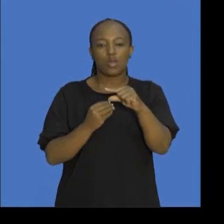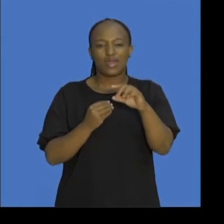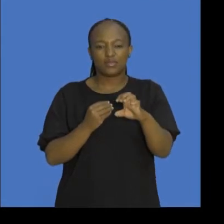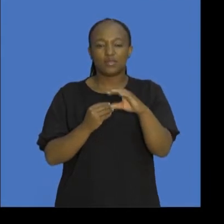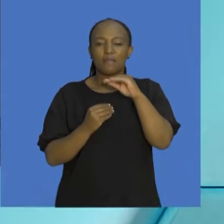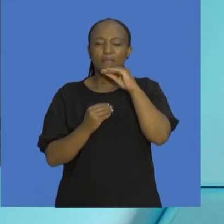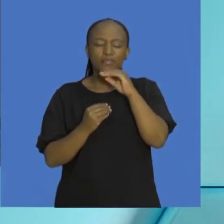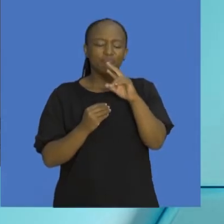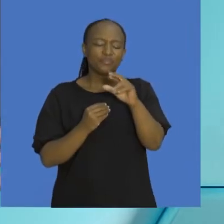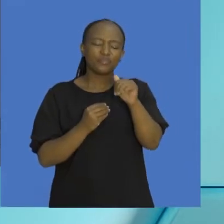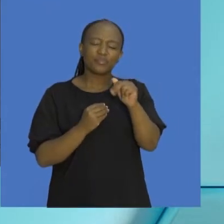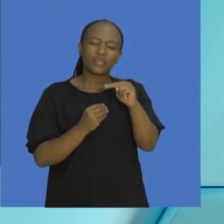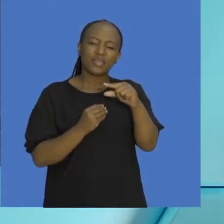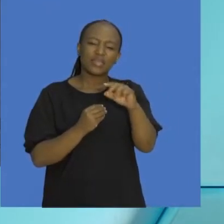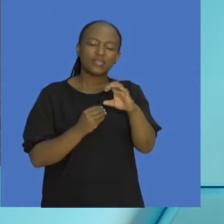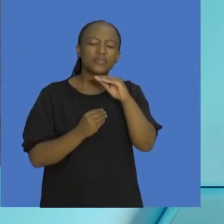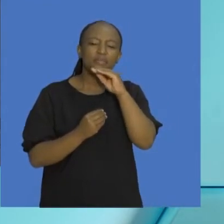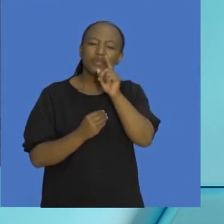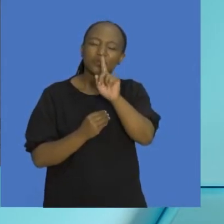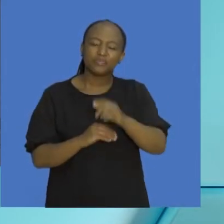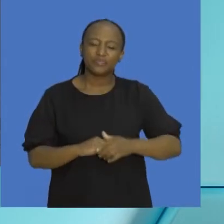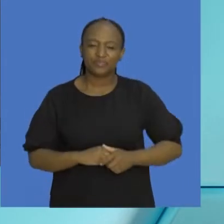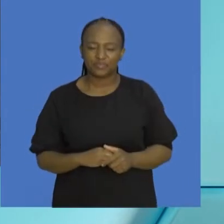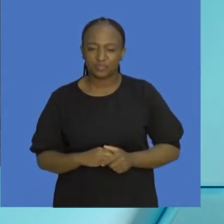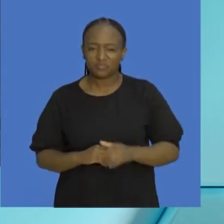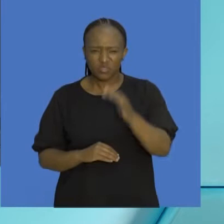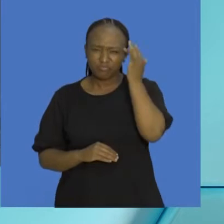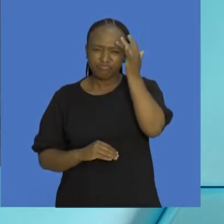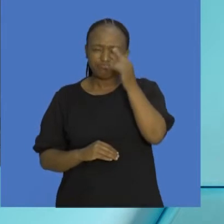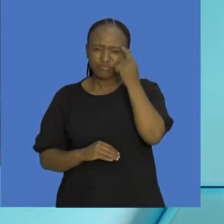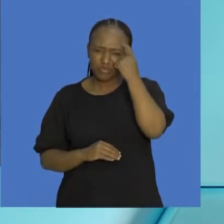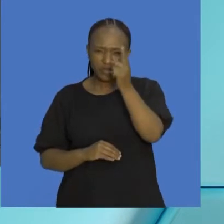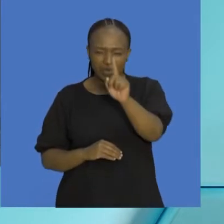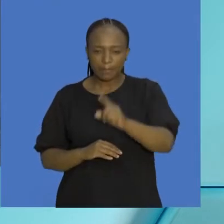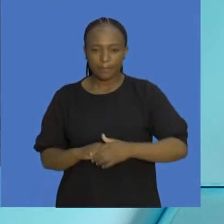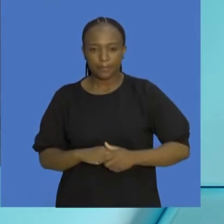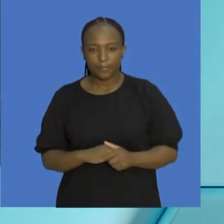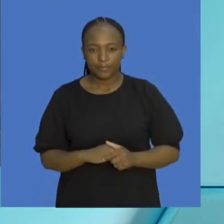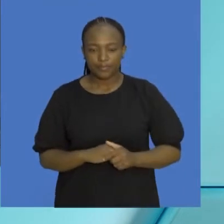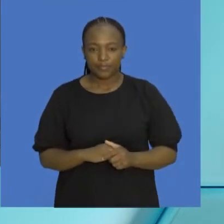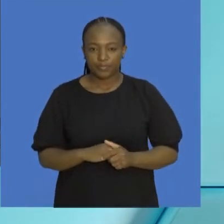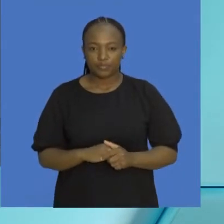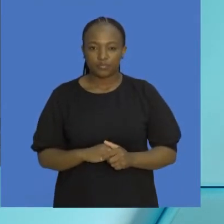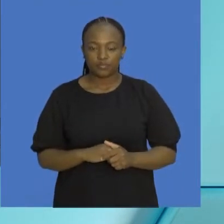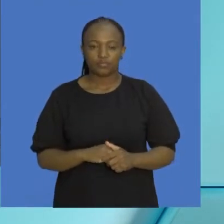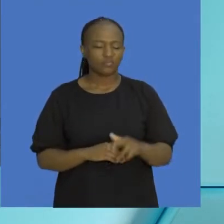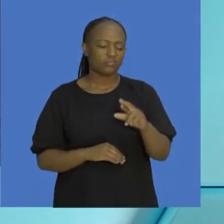What does the range tell us? Think about this. What does the range tell us?